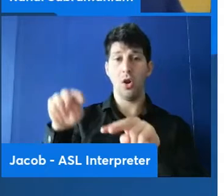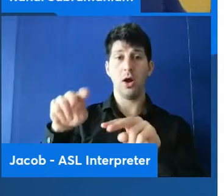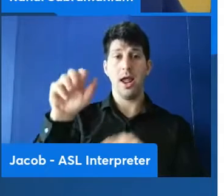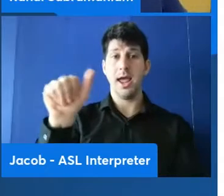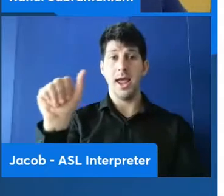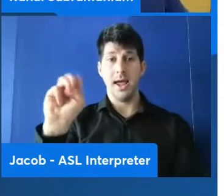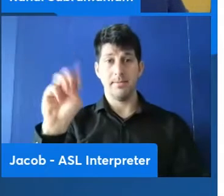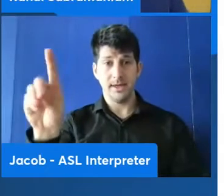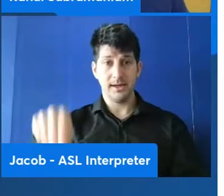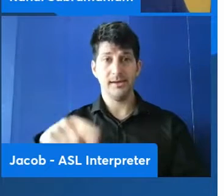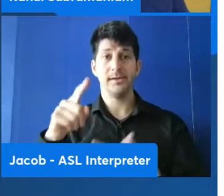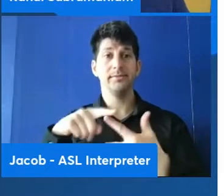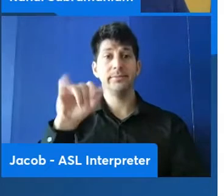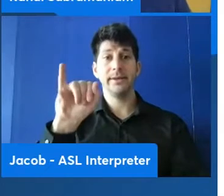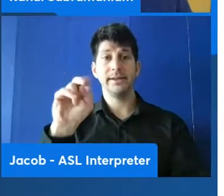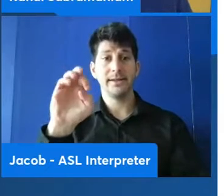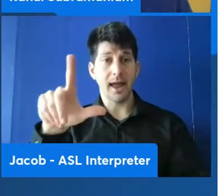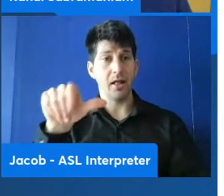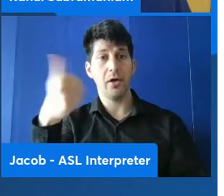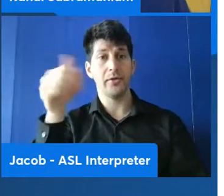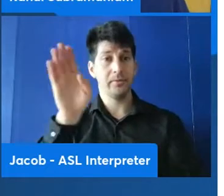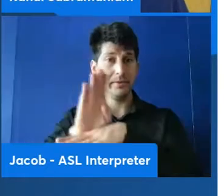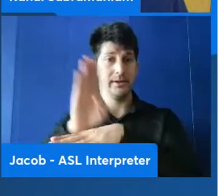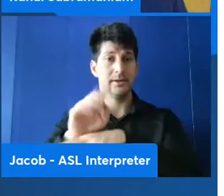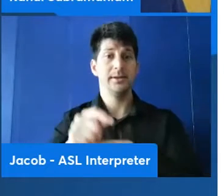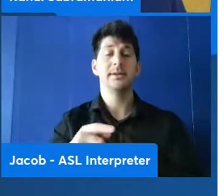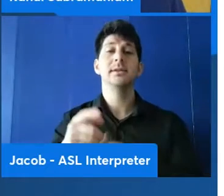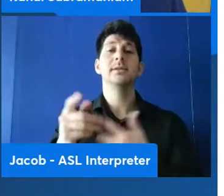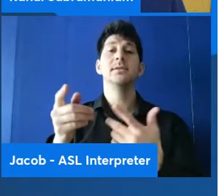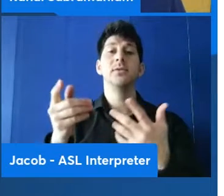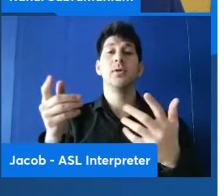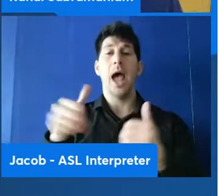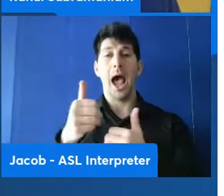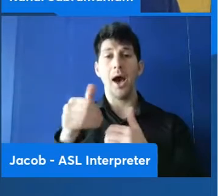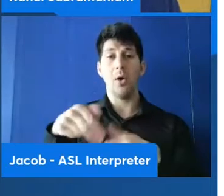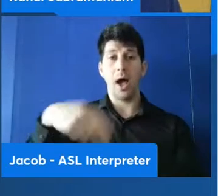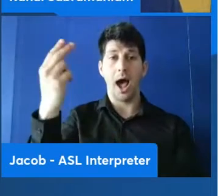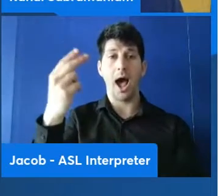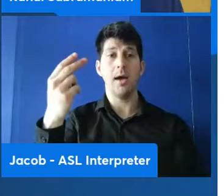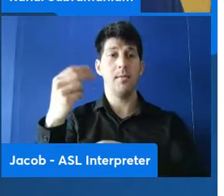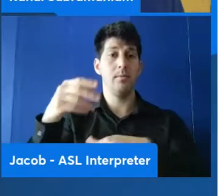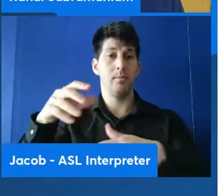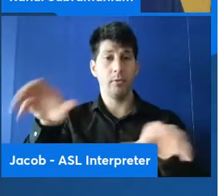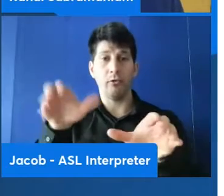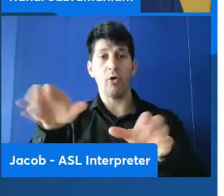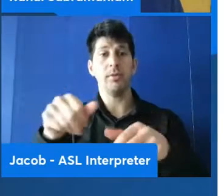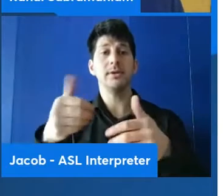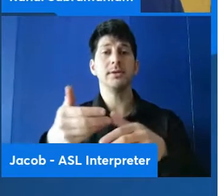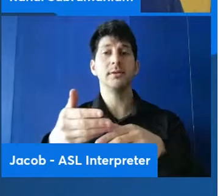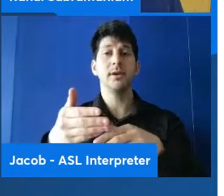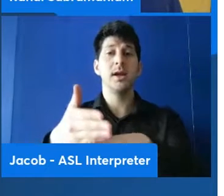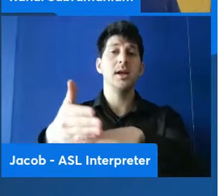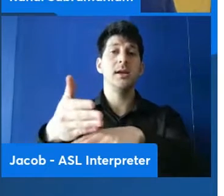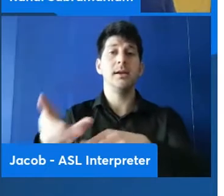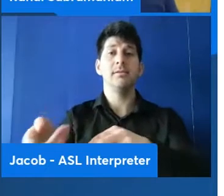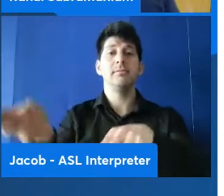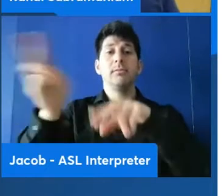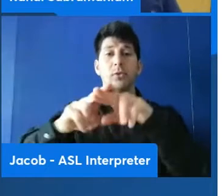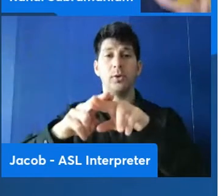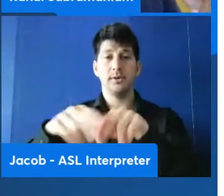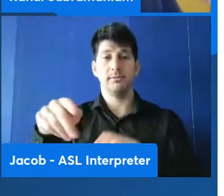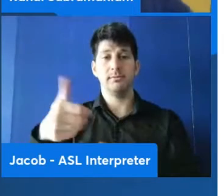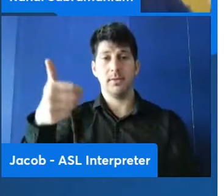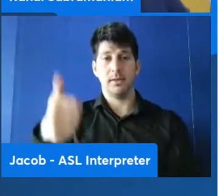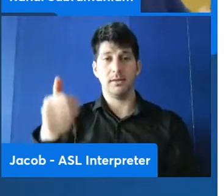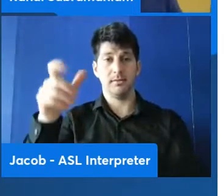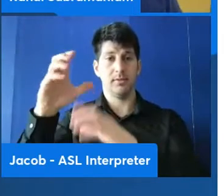Intel, the approach that they are taking for higher performance is to increase the clock speeds. Okay, most of